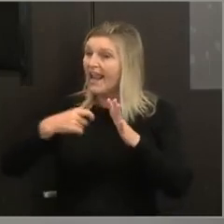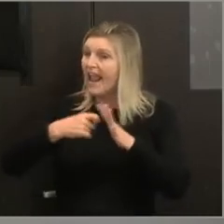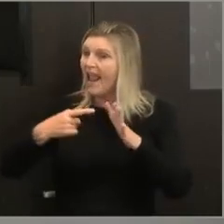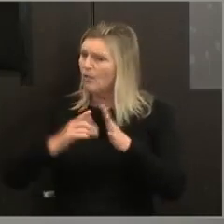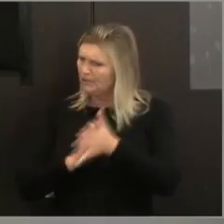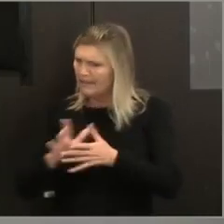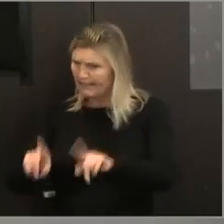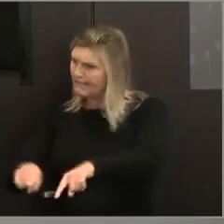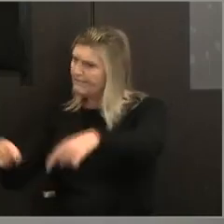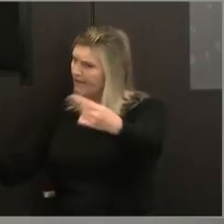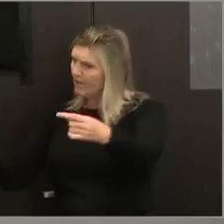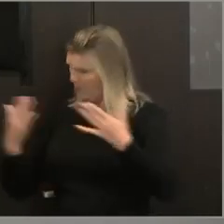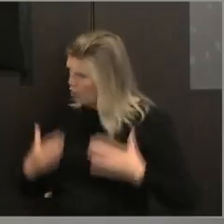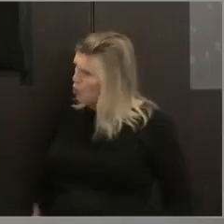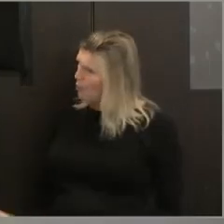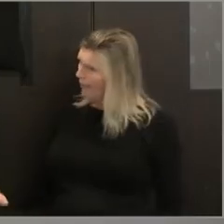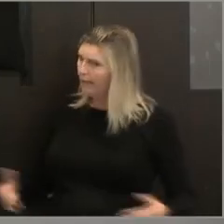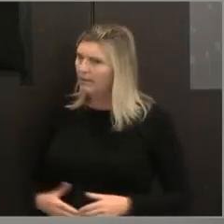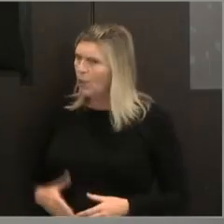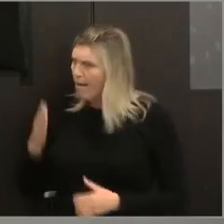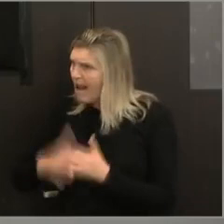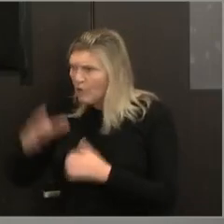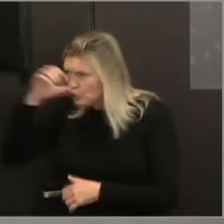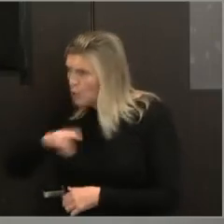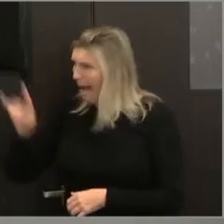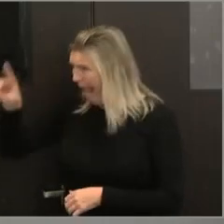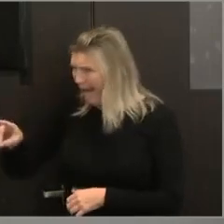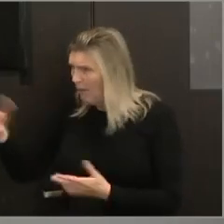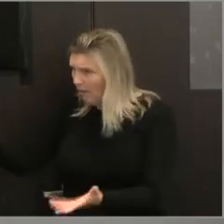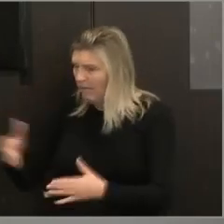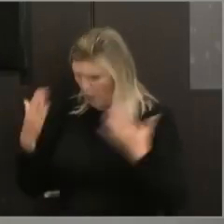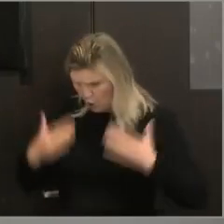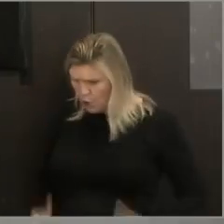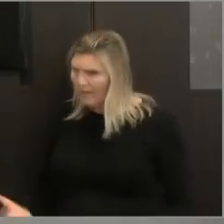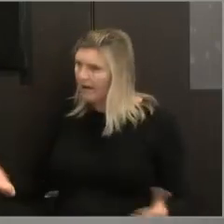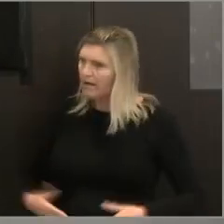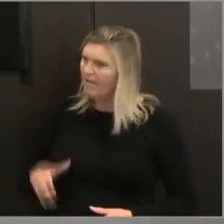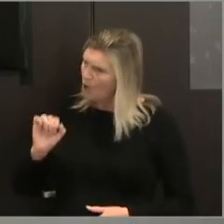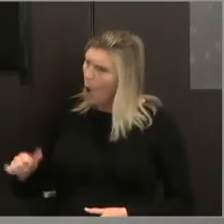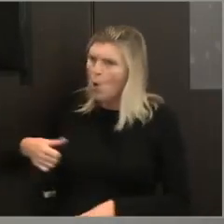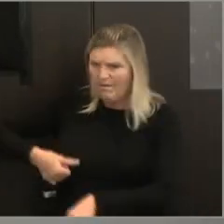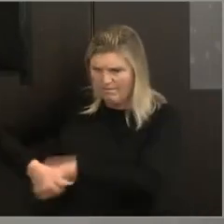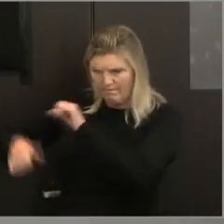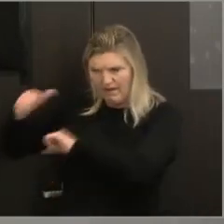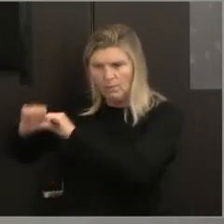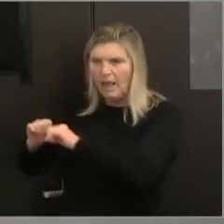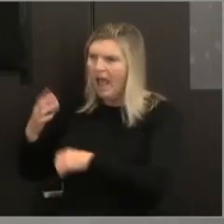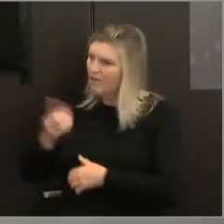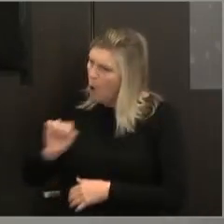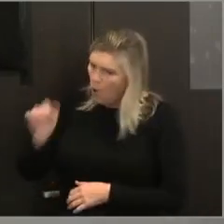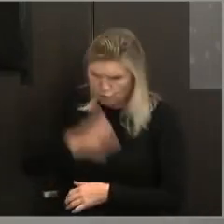any presumption of otherwise, that in their own way they had whakapapa, they were mokopuna.